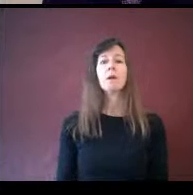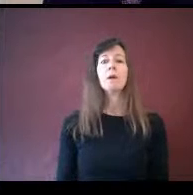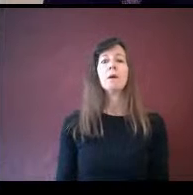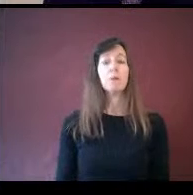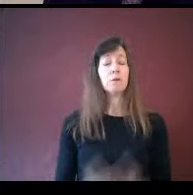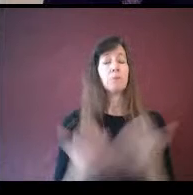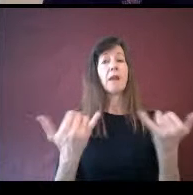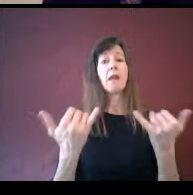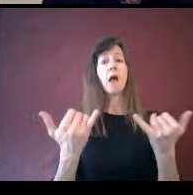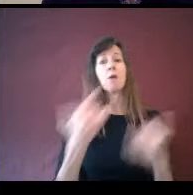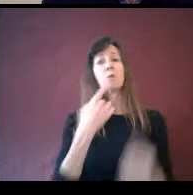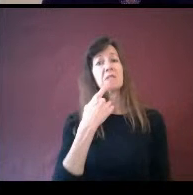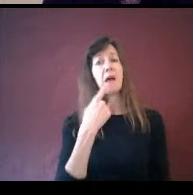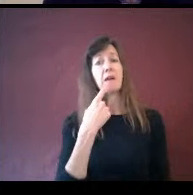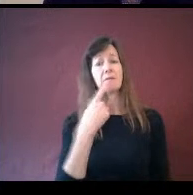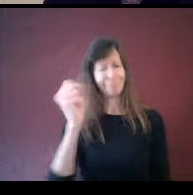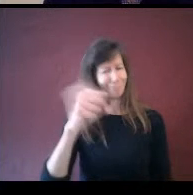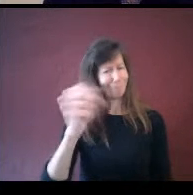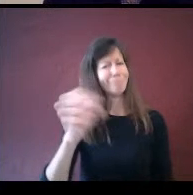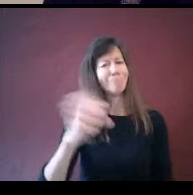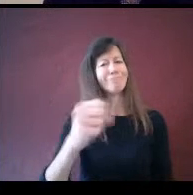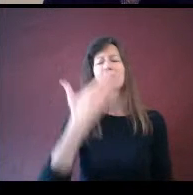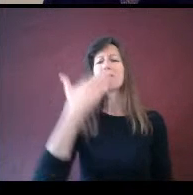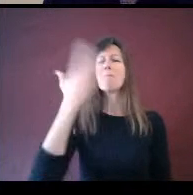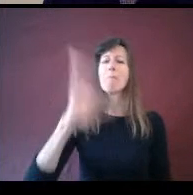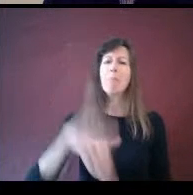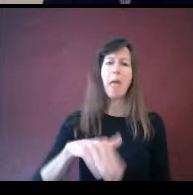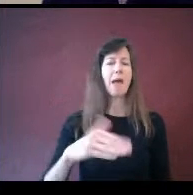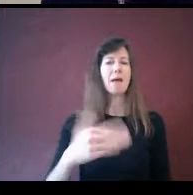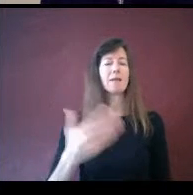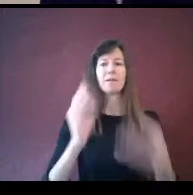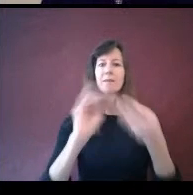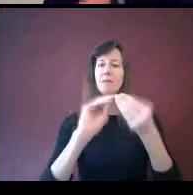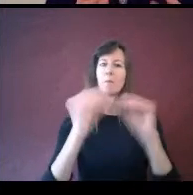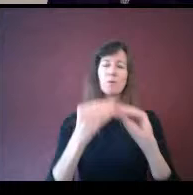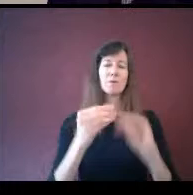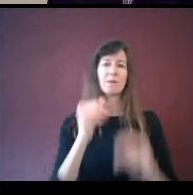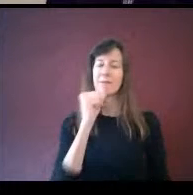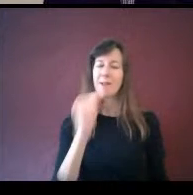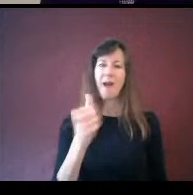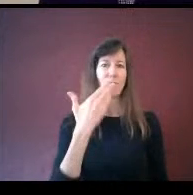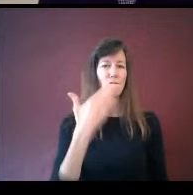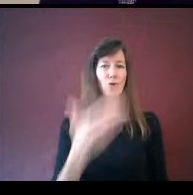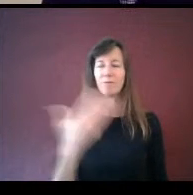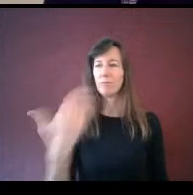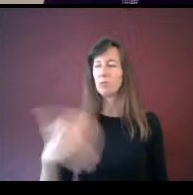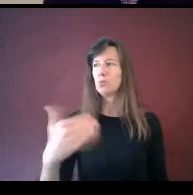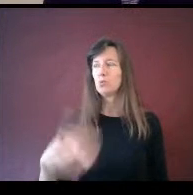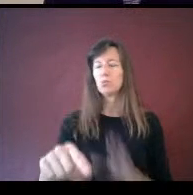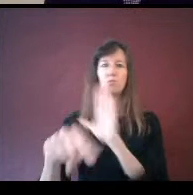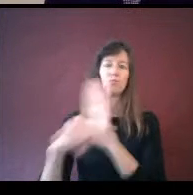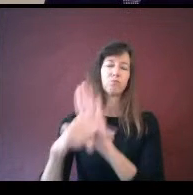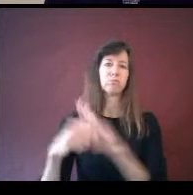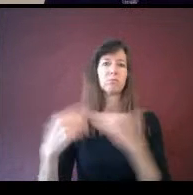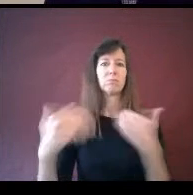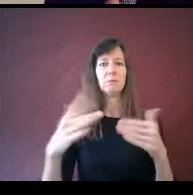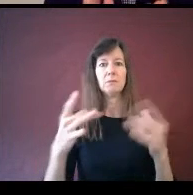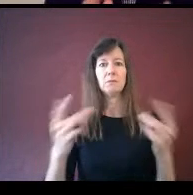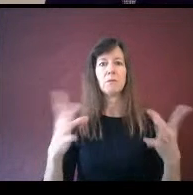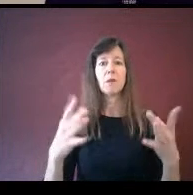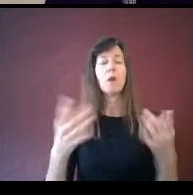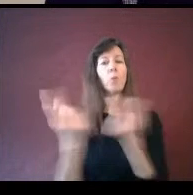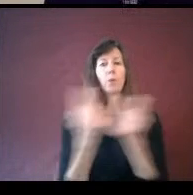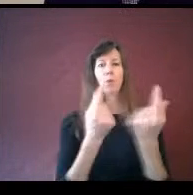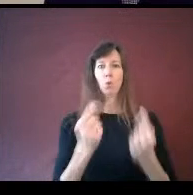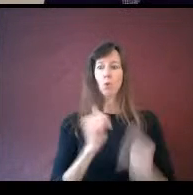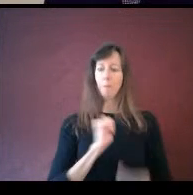okay, it is bad. The numbers are not good. What can each of us do to affect this? And